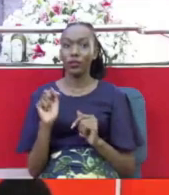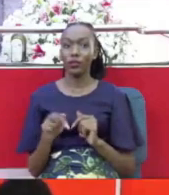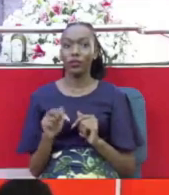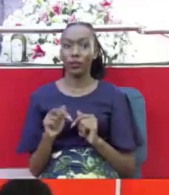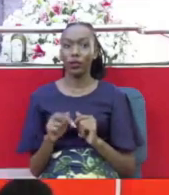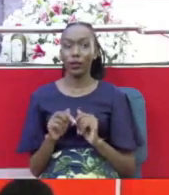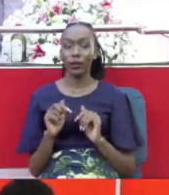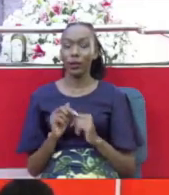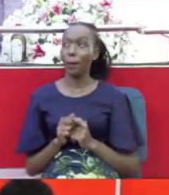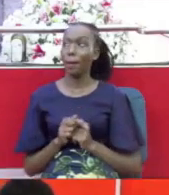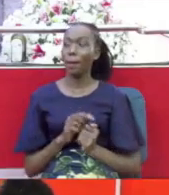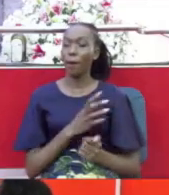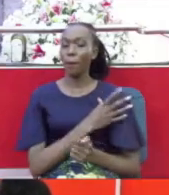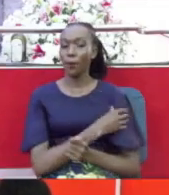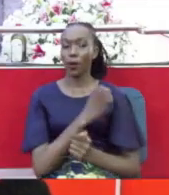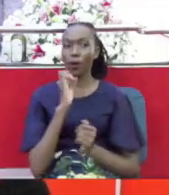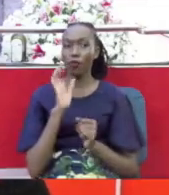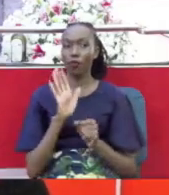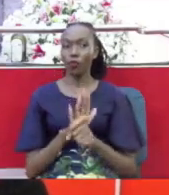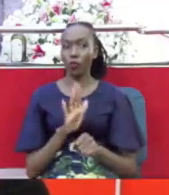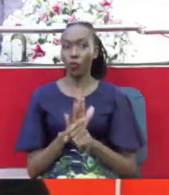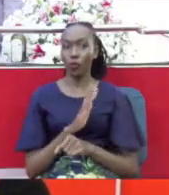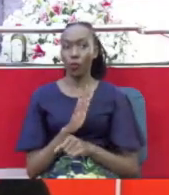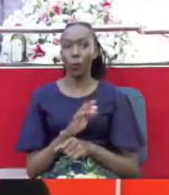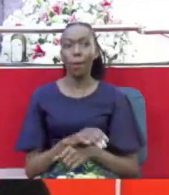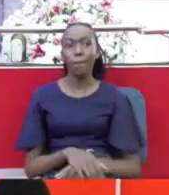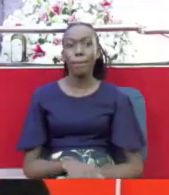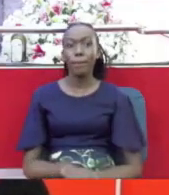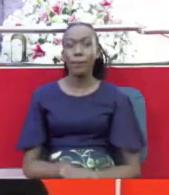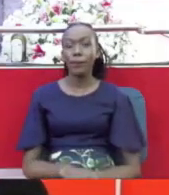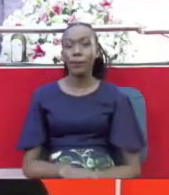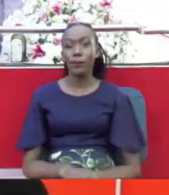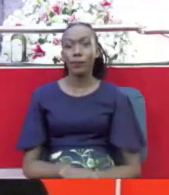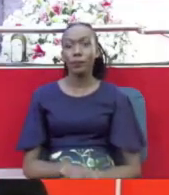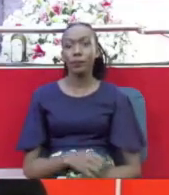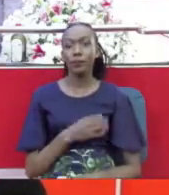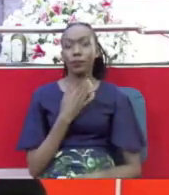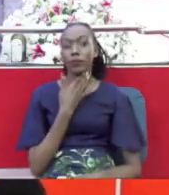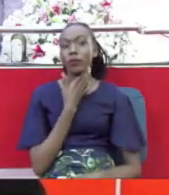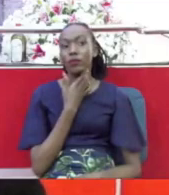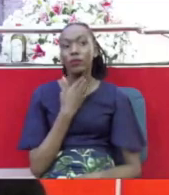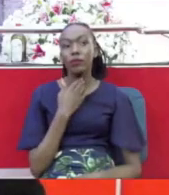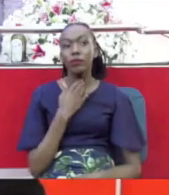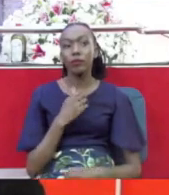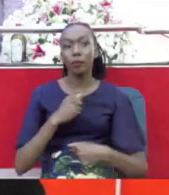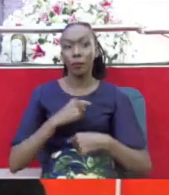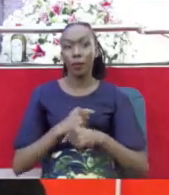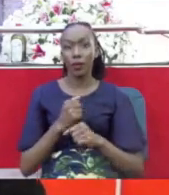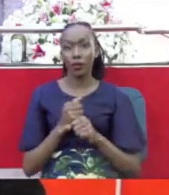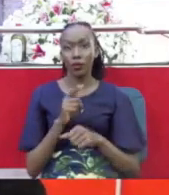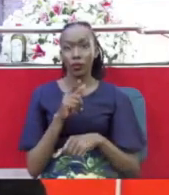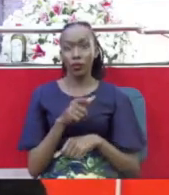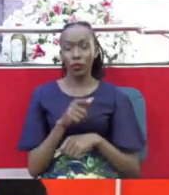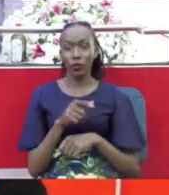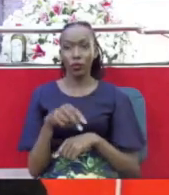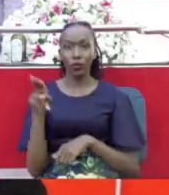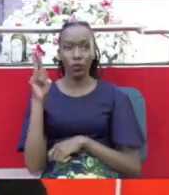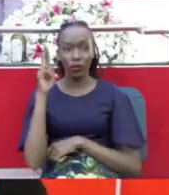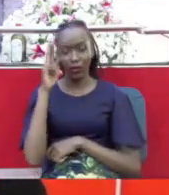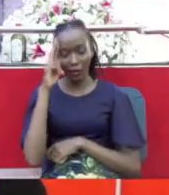then boop. It forces you to kind of come to your senses.